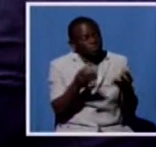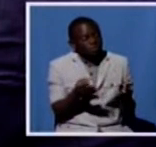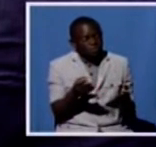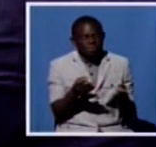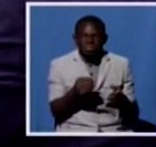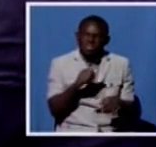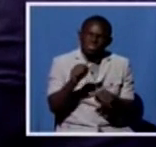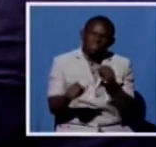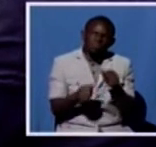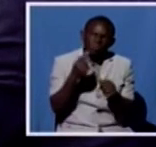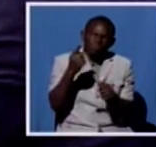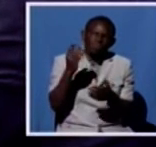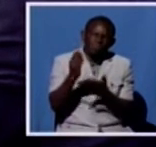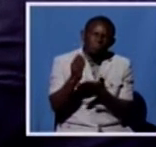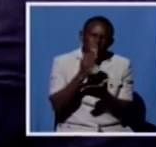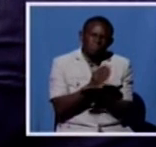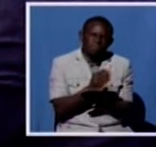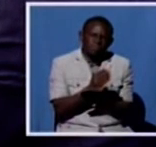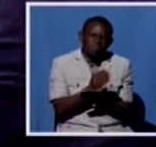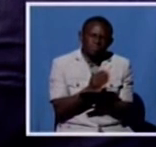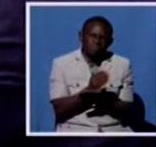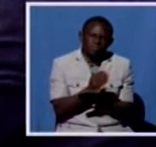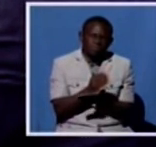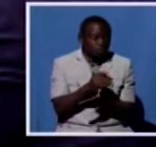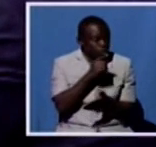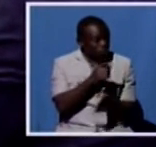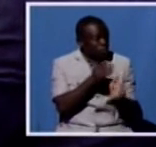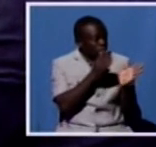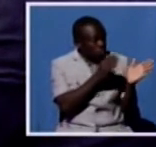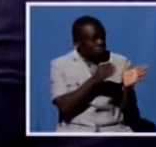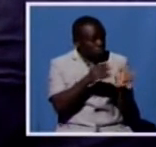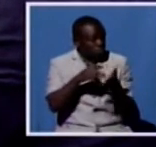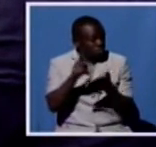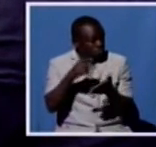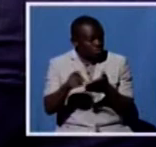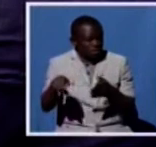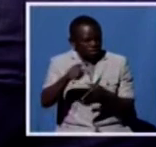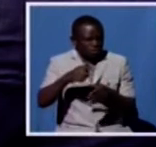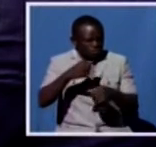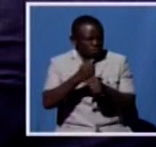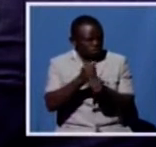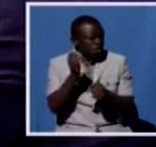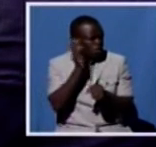billion. Slightly less than $1 billion. You have plans of dismantling it? That is when do we see you